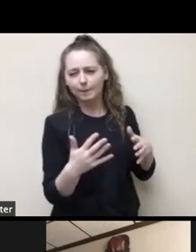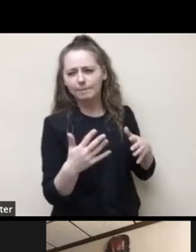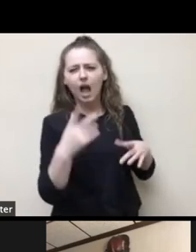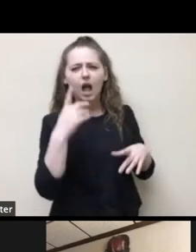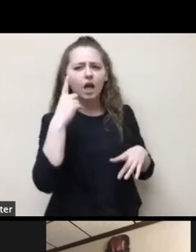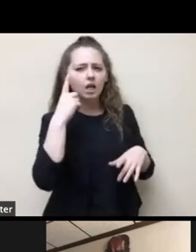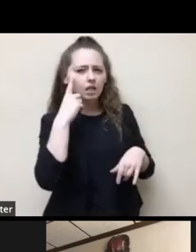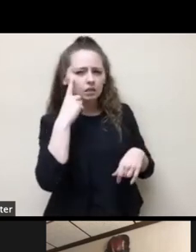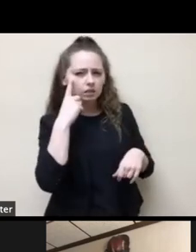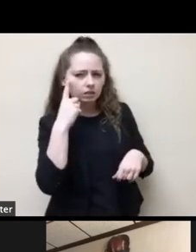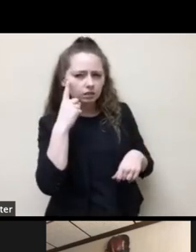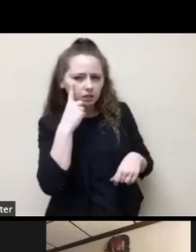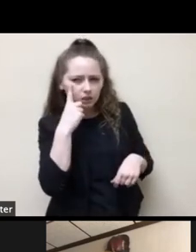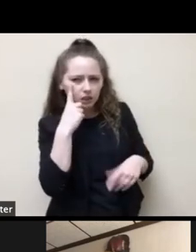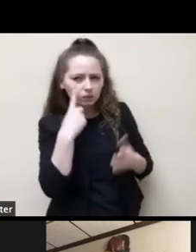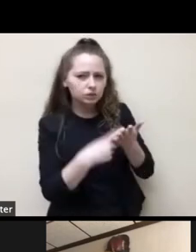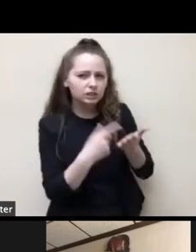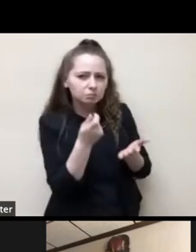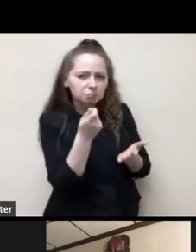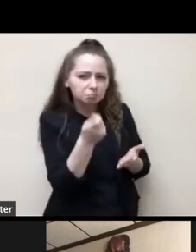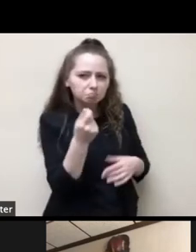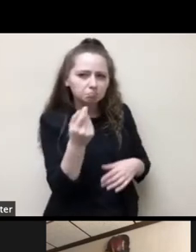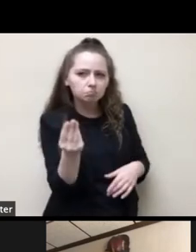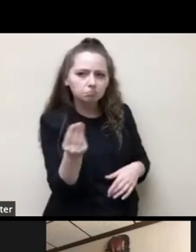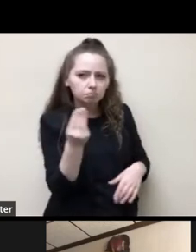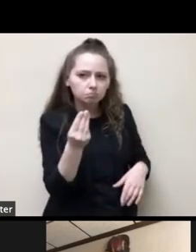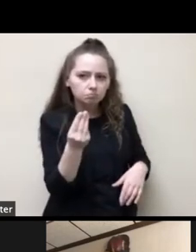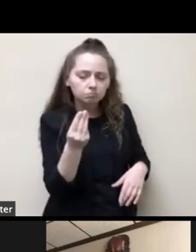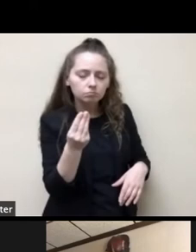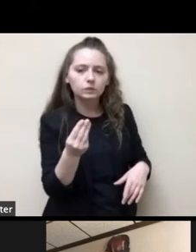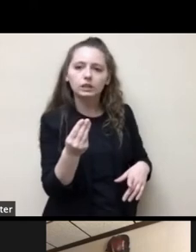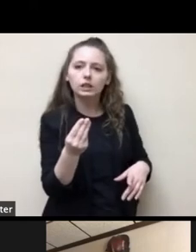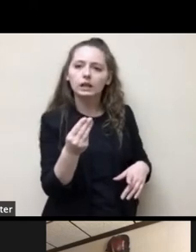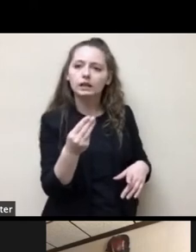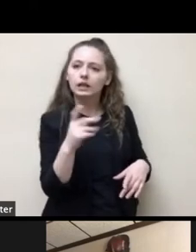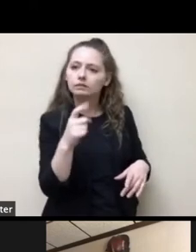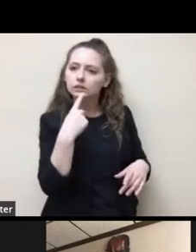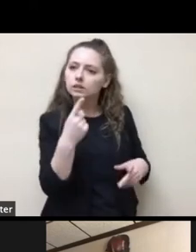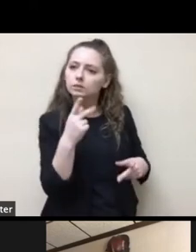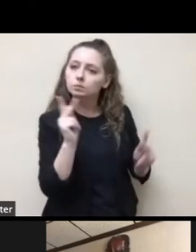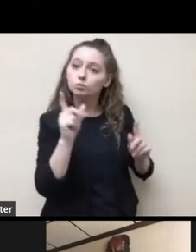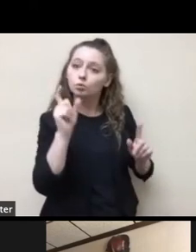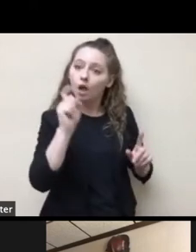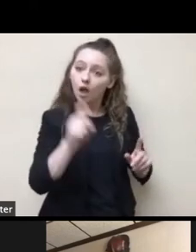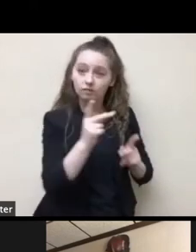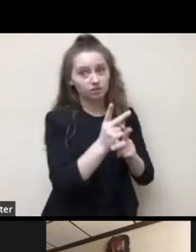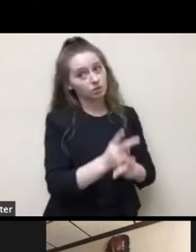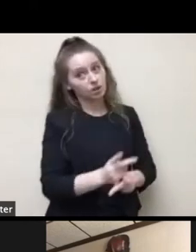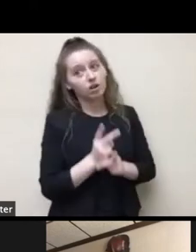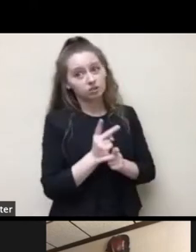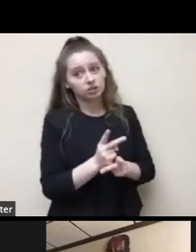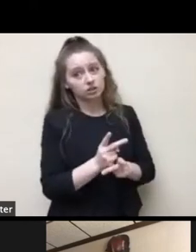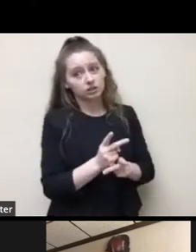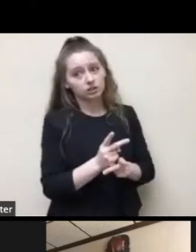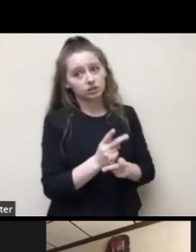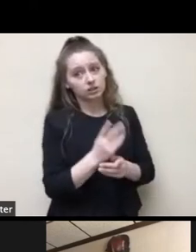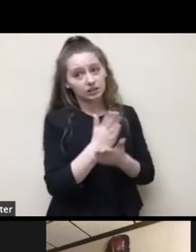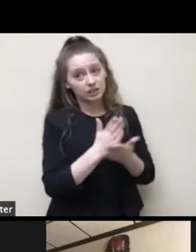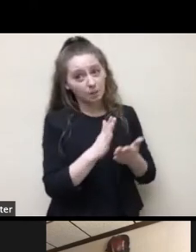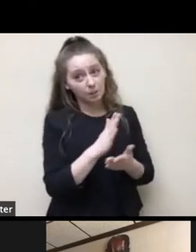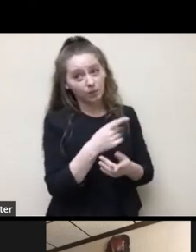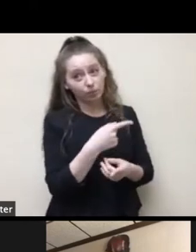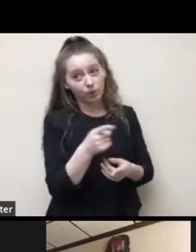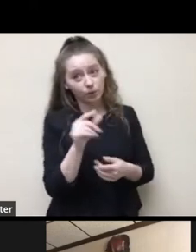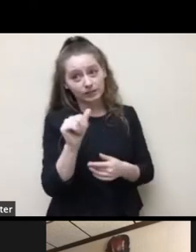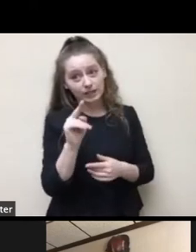little bit on Monday. I have to tell people you have to be cautious, though. Some of those antibody tests